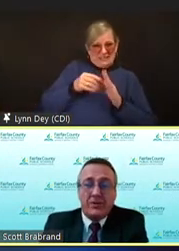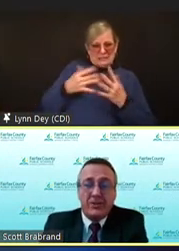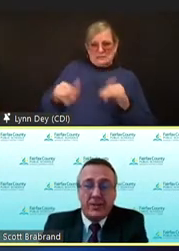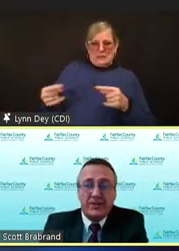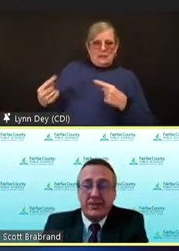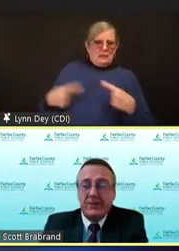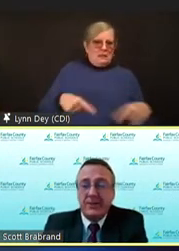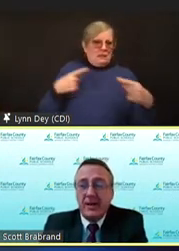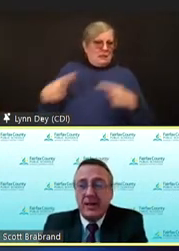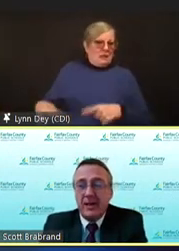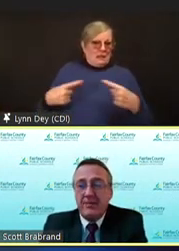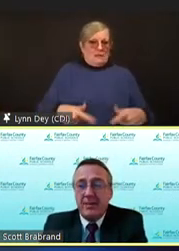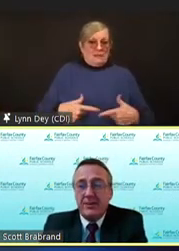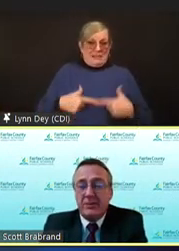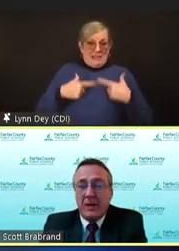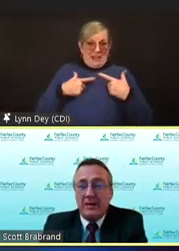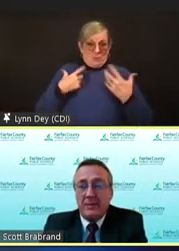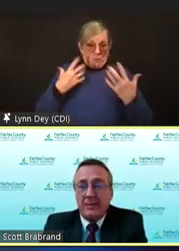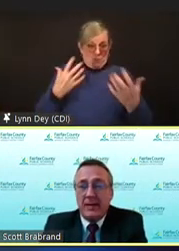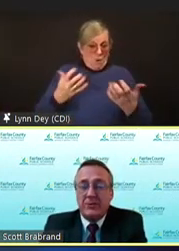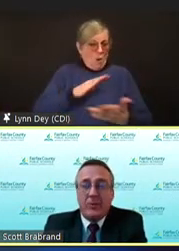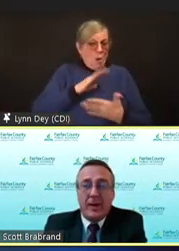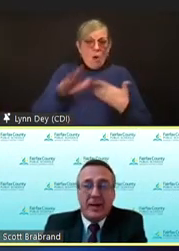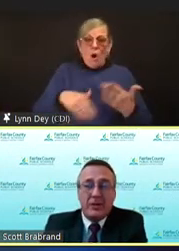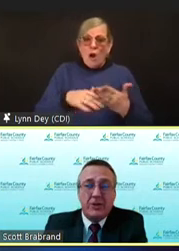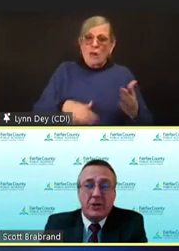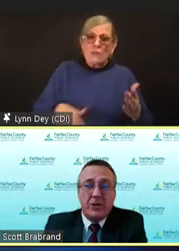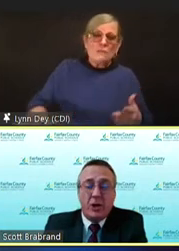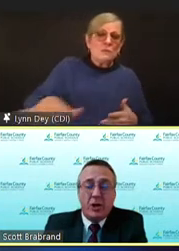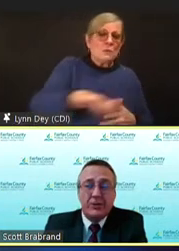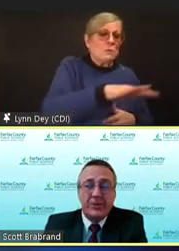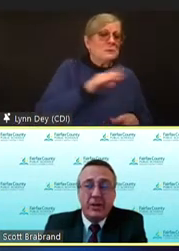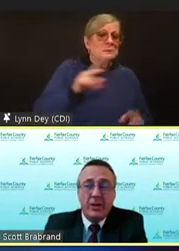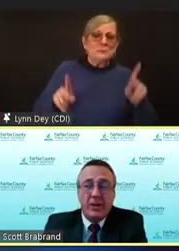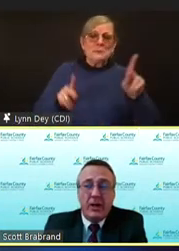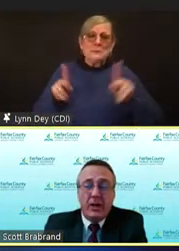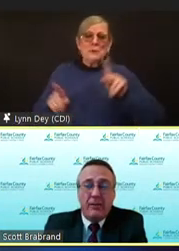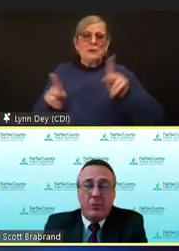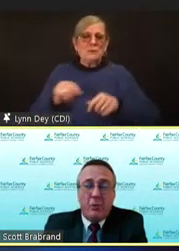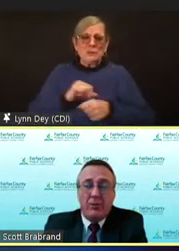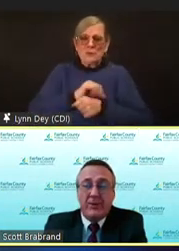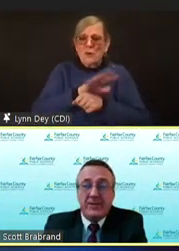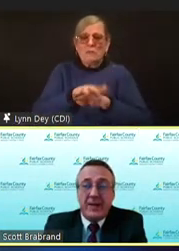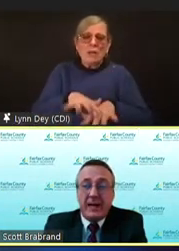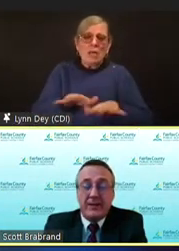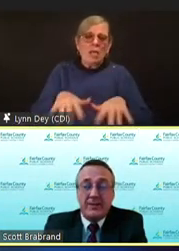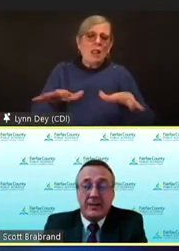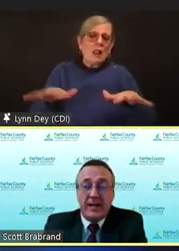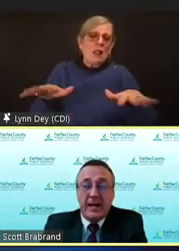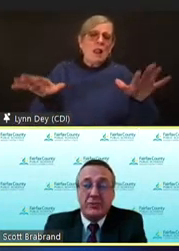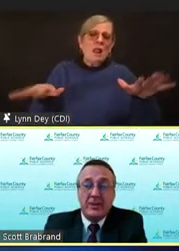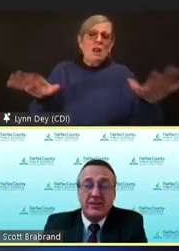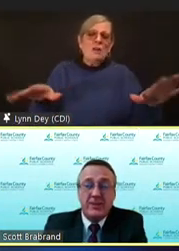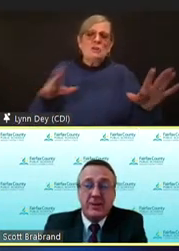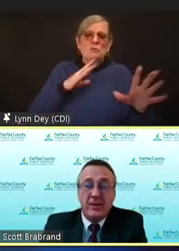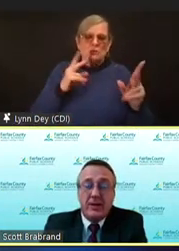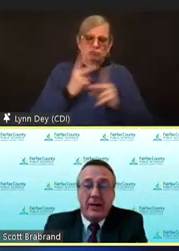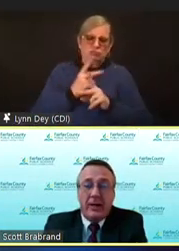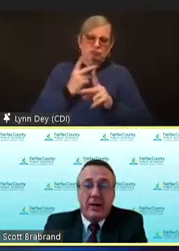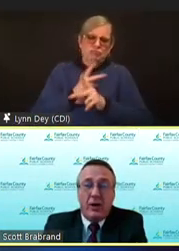of our citizens, even as this pandemic has raged and caused more fatalities and